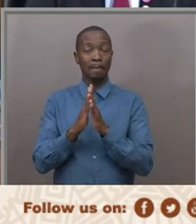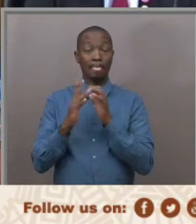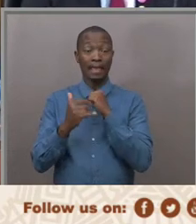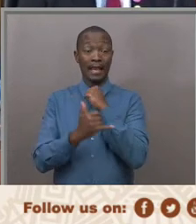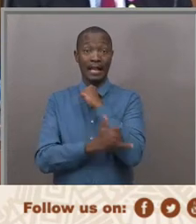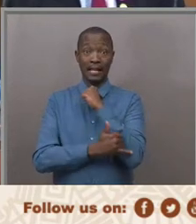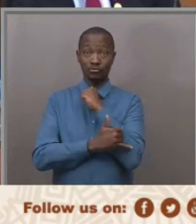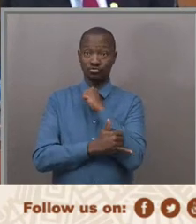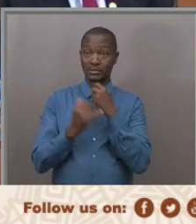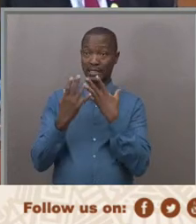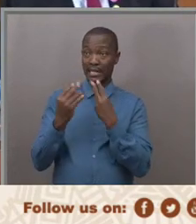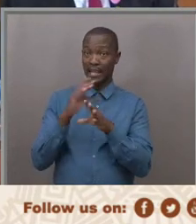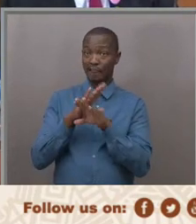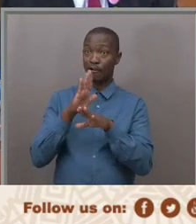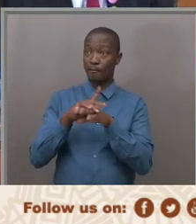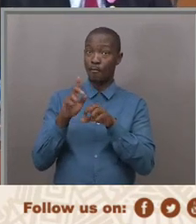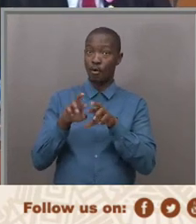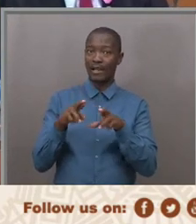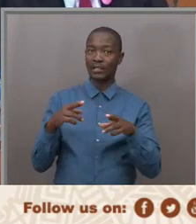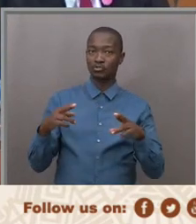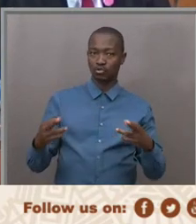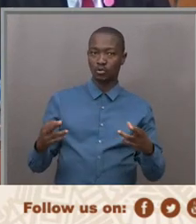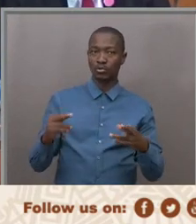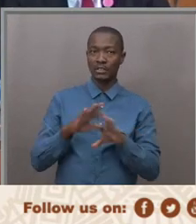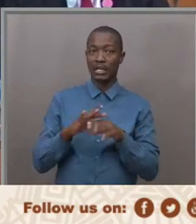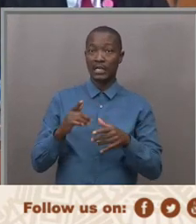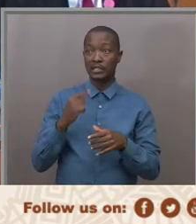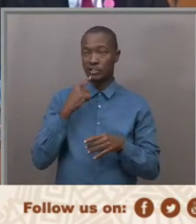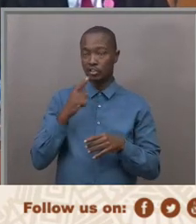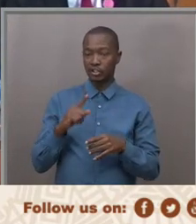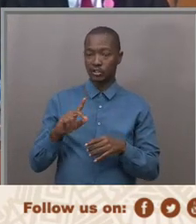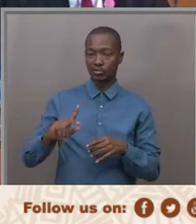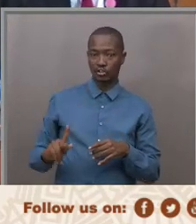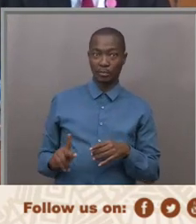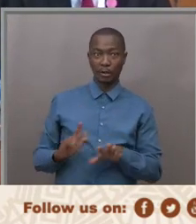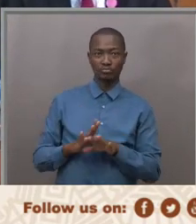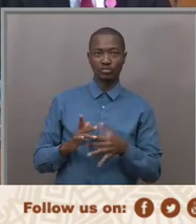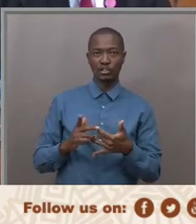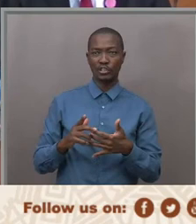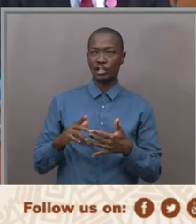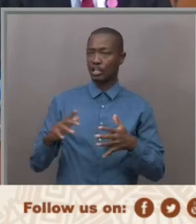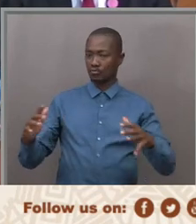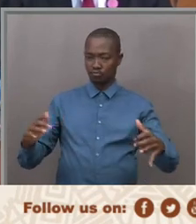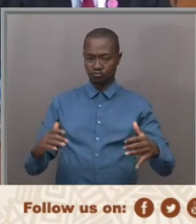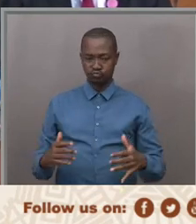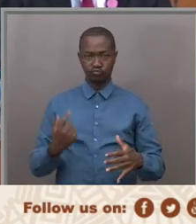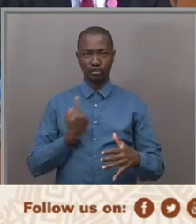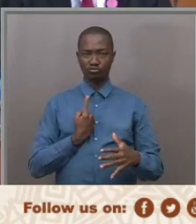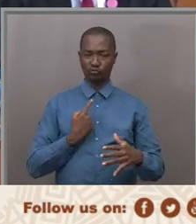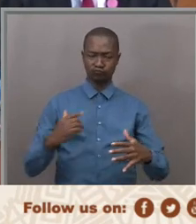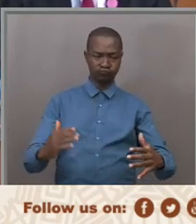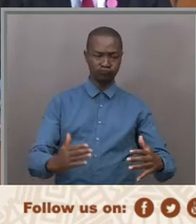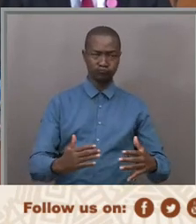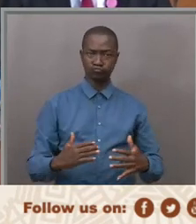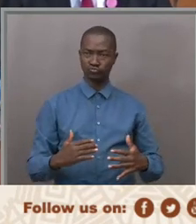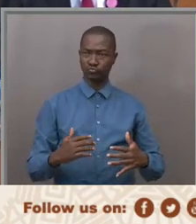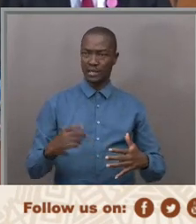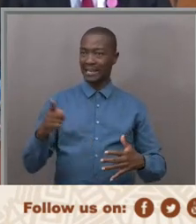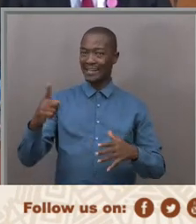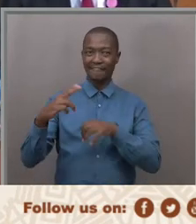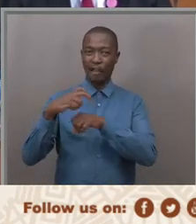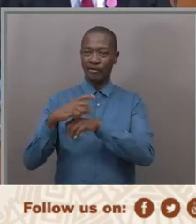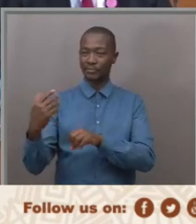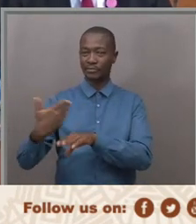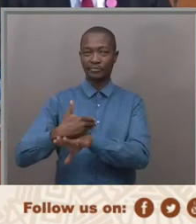more resources cannot think that they'll stop pandemics by hoarding all these vaccines to themselves. As long as